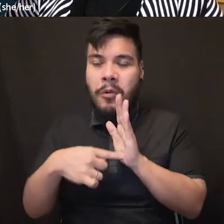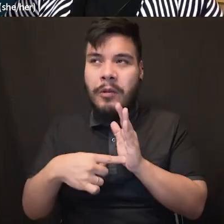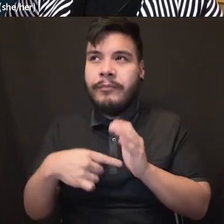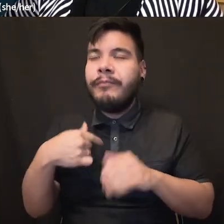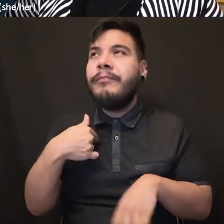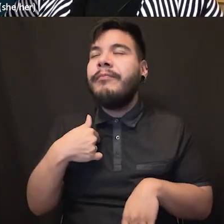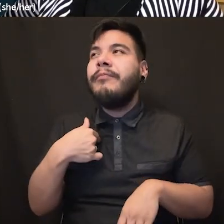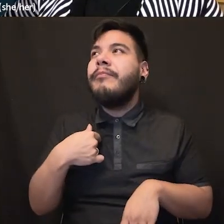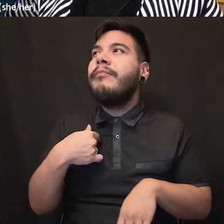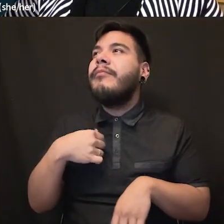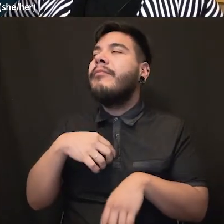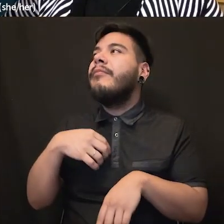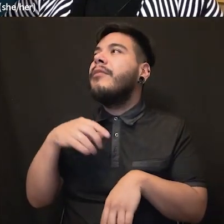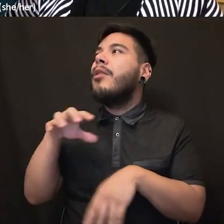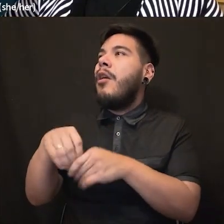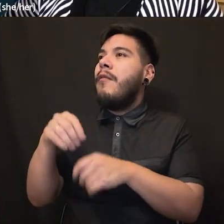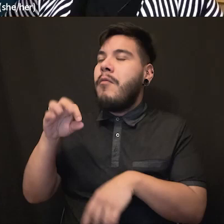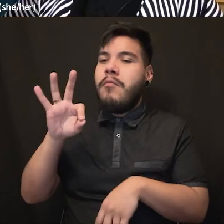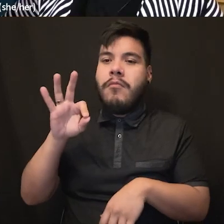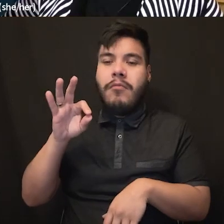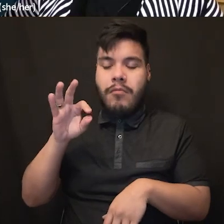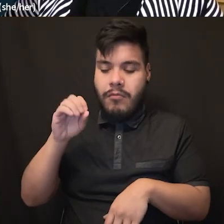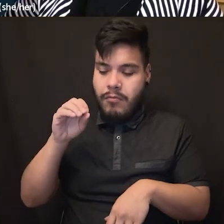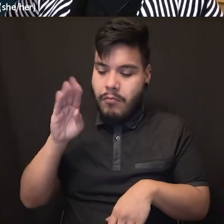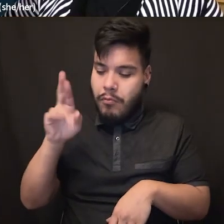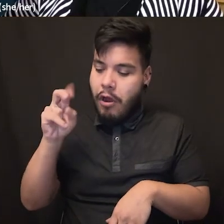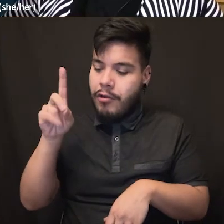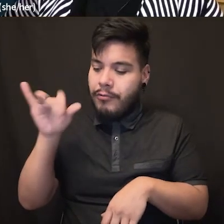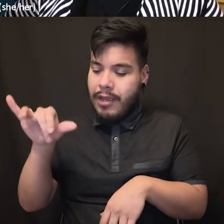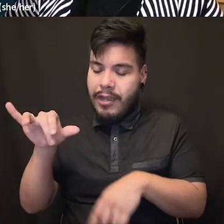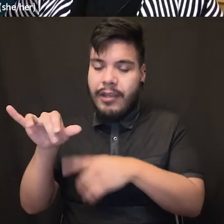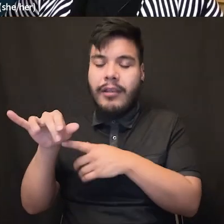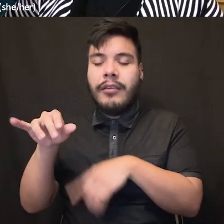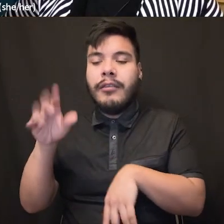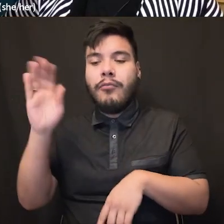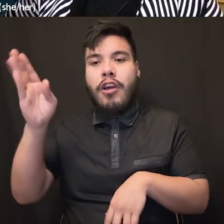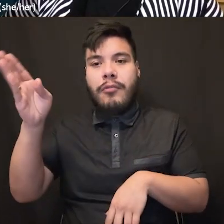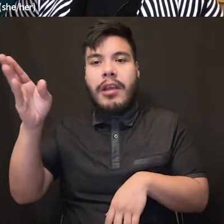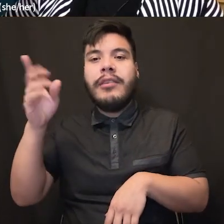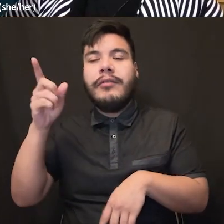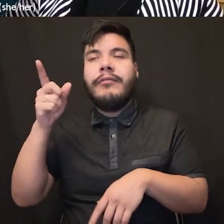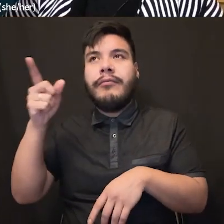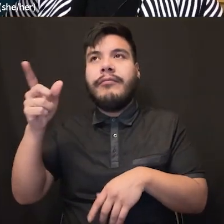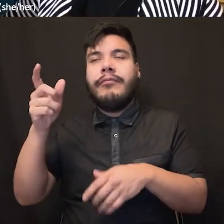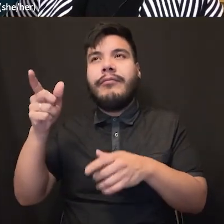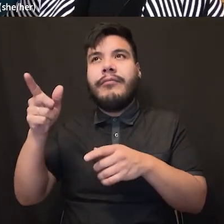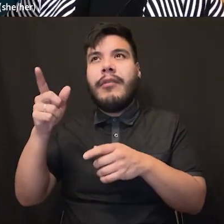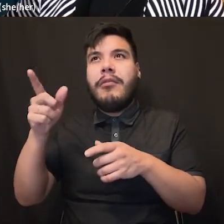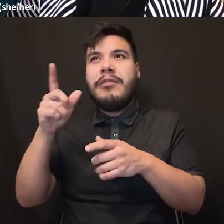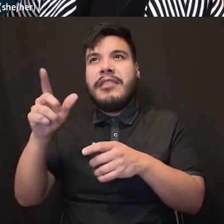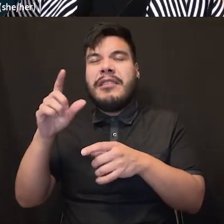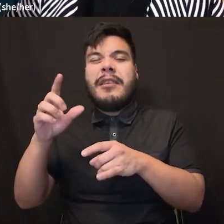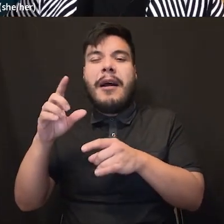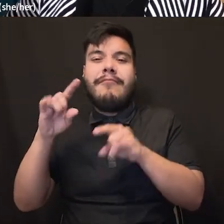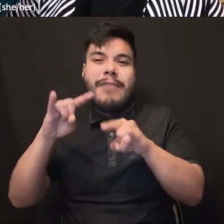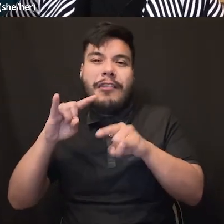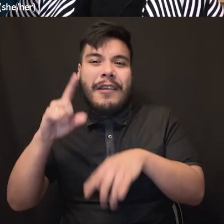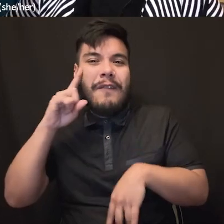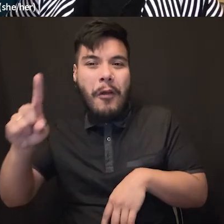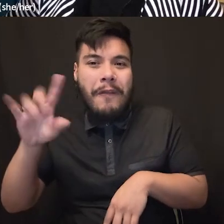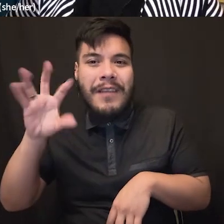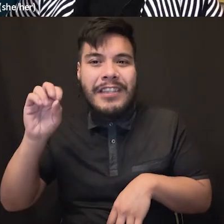off-Broadway musical that was a parody of 50 Shades of Grey, and I played Christian Grey, and there was a very